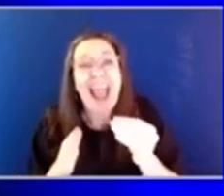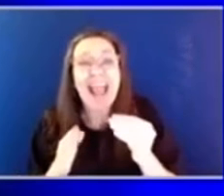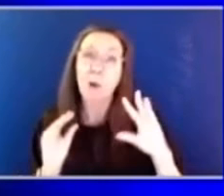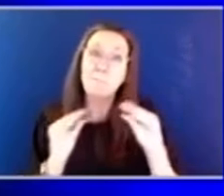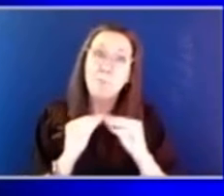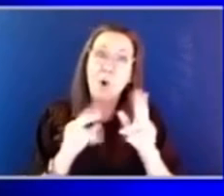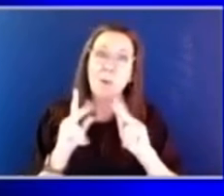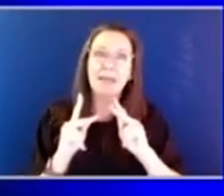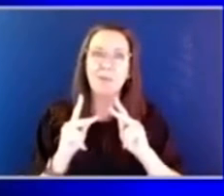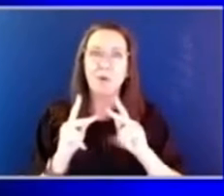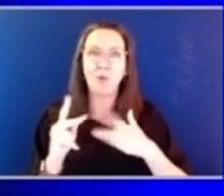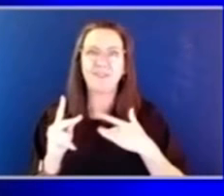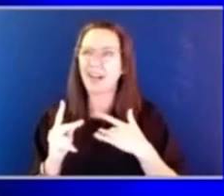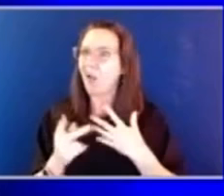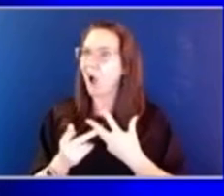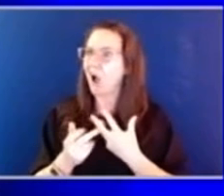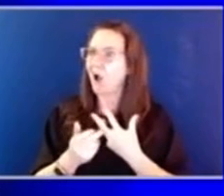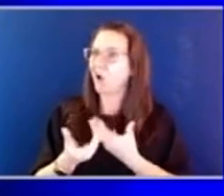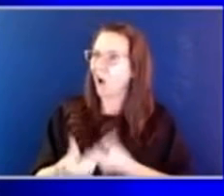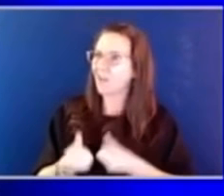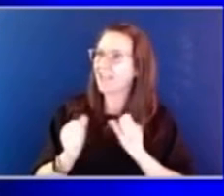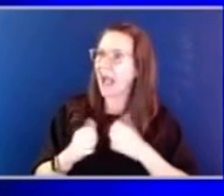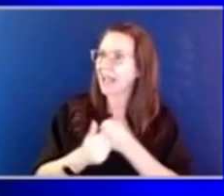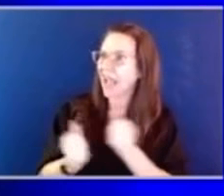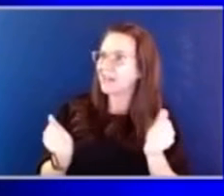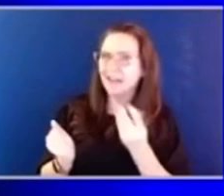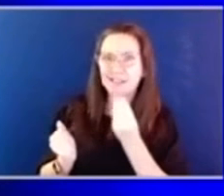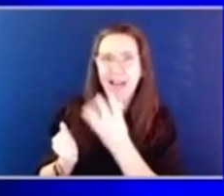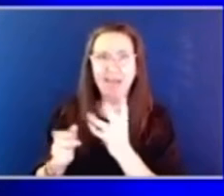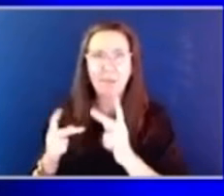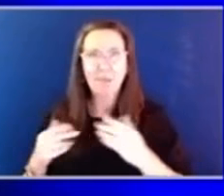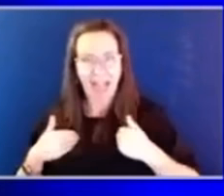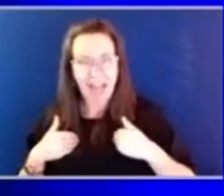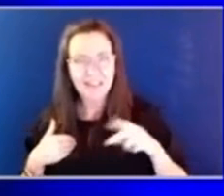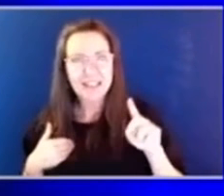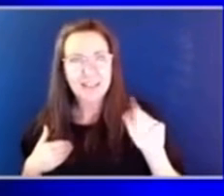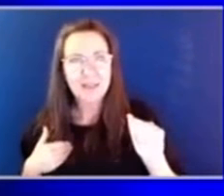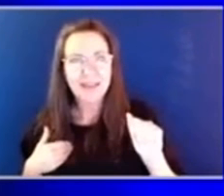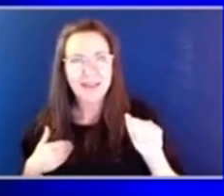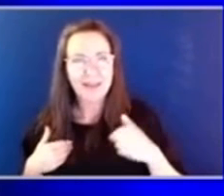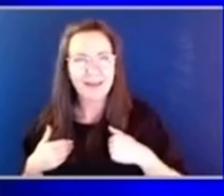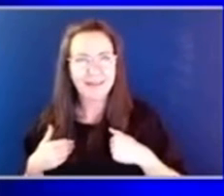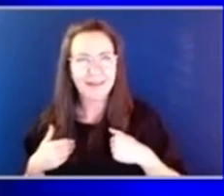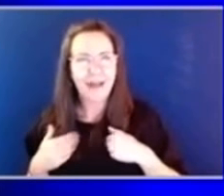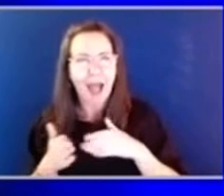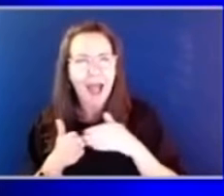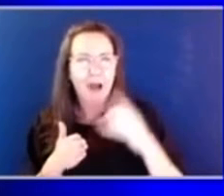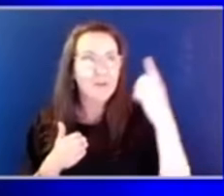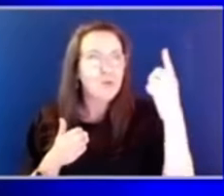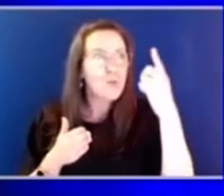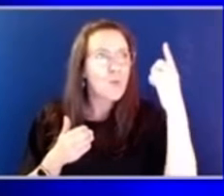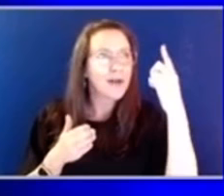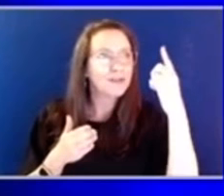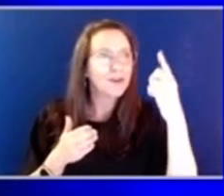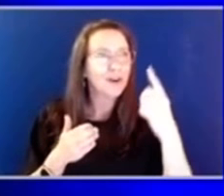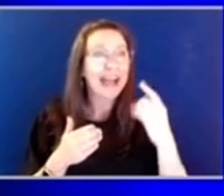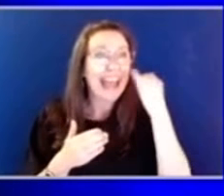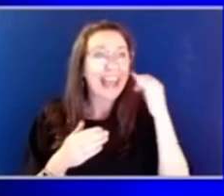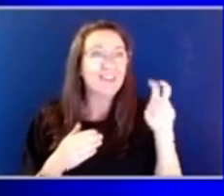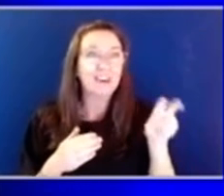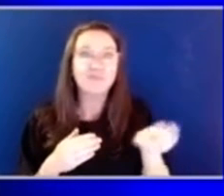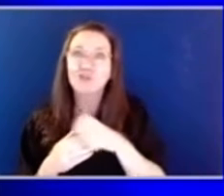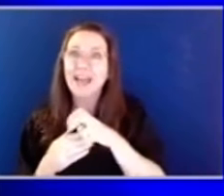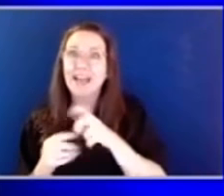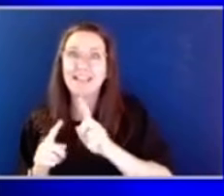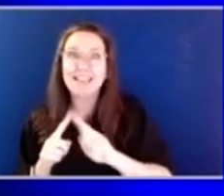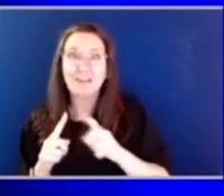with disabilities would feel confident disclosing their disability. I sometimes wonder what things would be like if I had a fresh start at a new